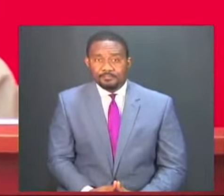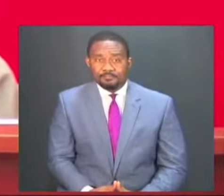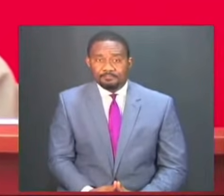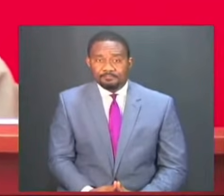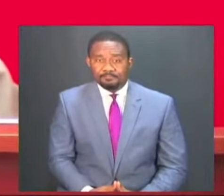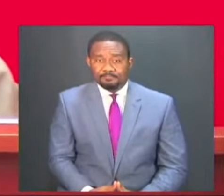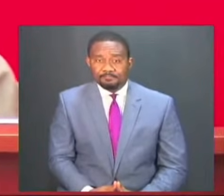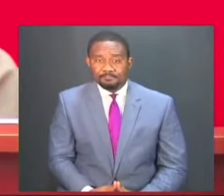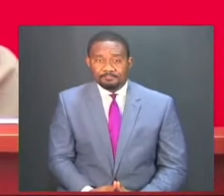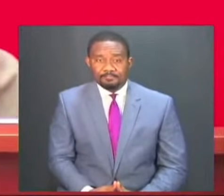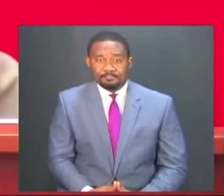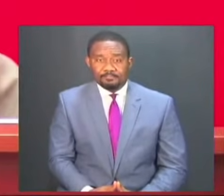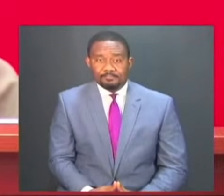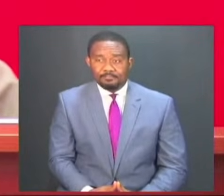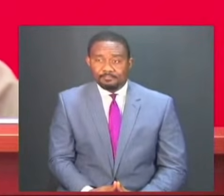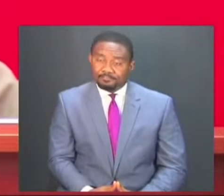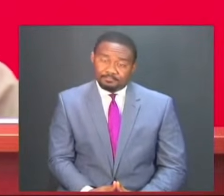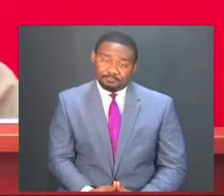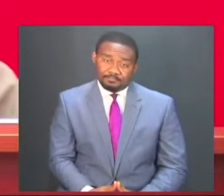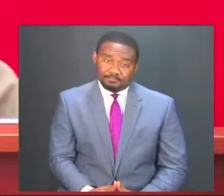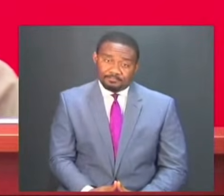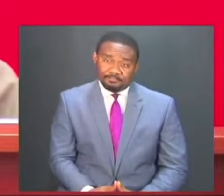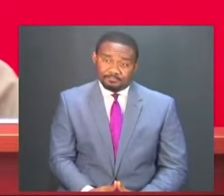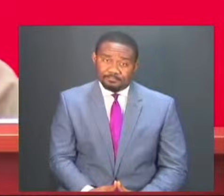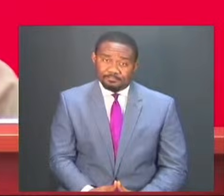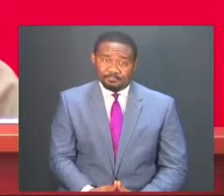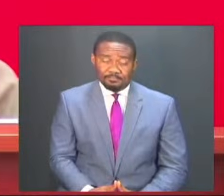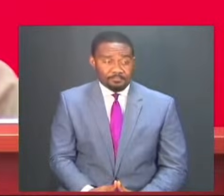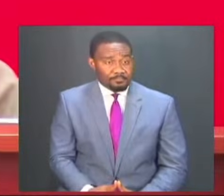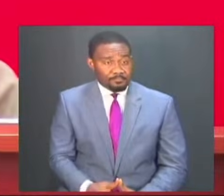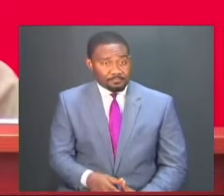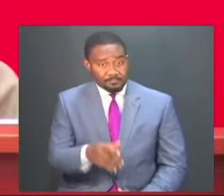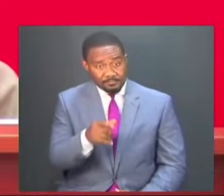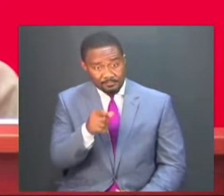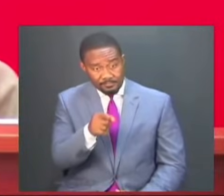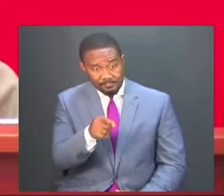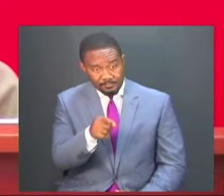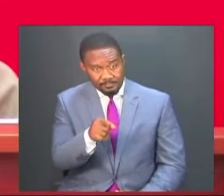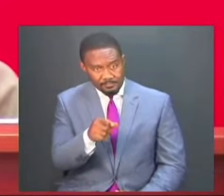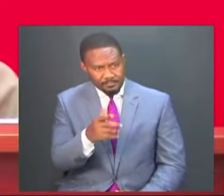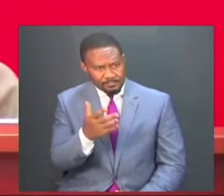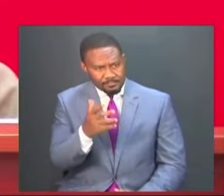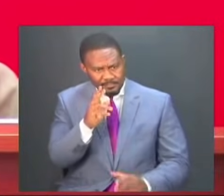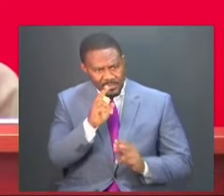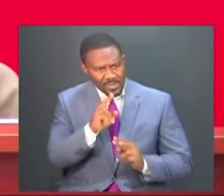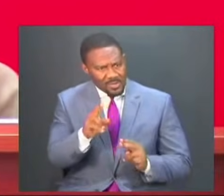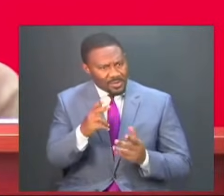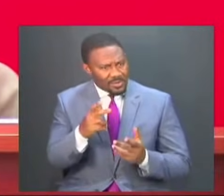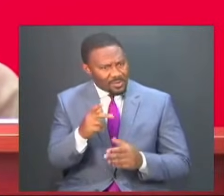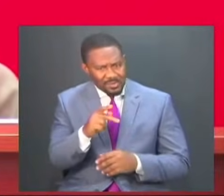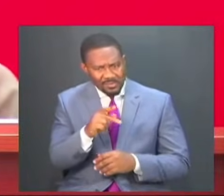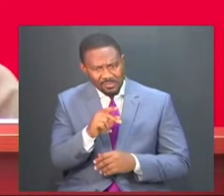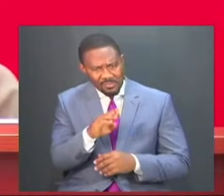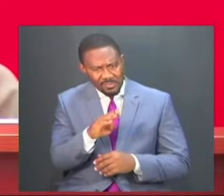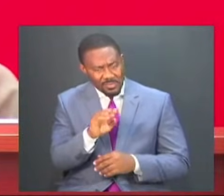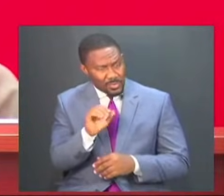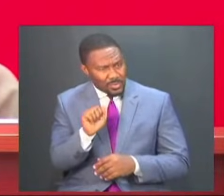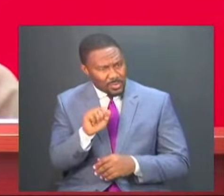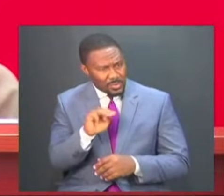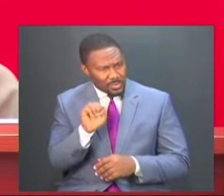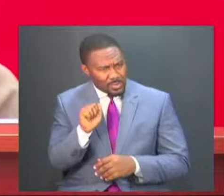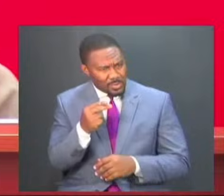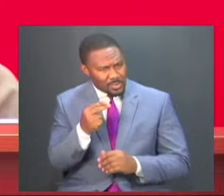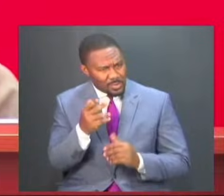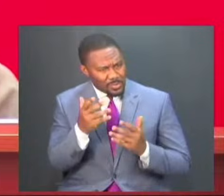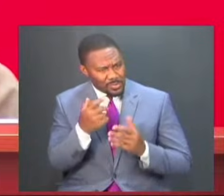Yes, Honorable Kobe Mensah. Honorable Patrick Yaboma, what do you want to speak to us on this issue? Mr.